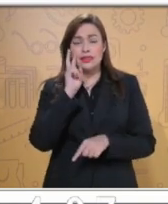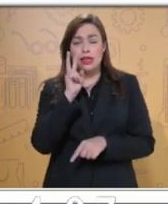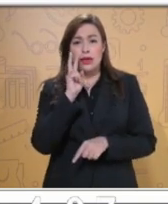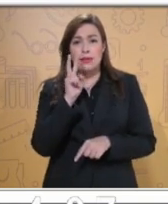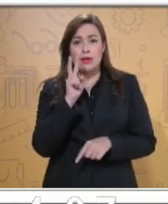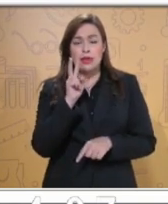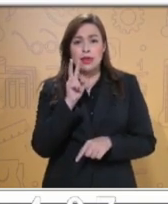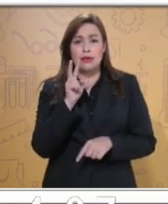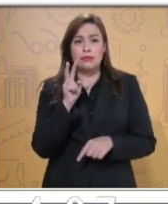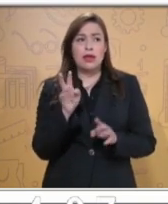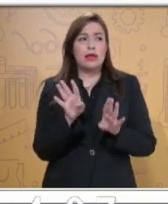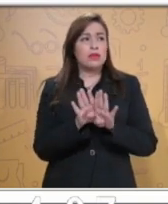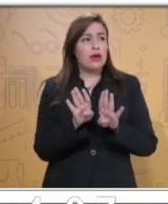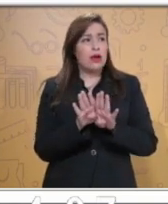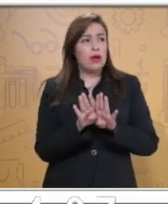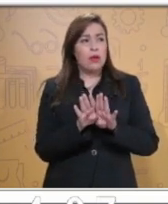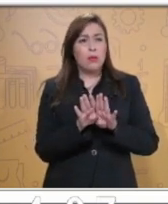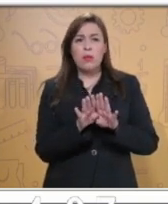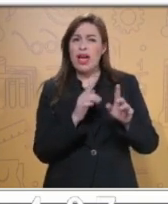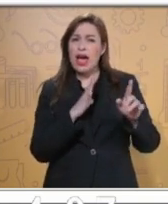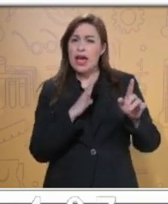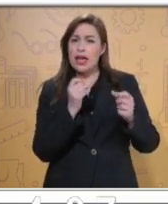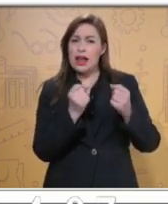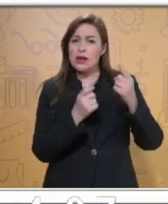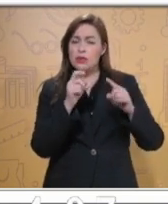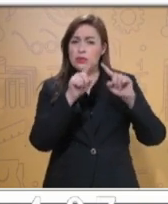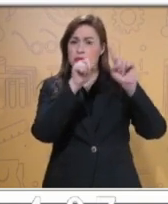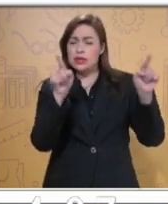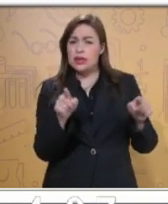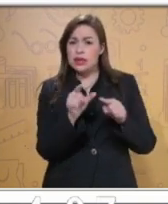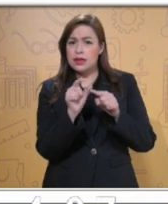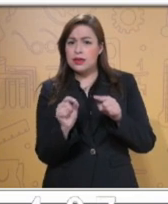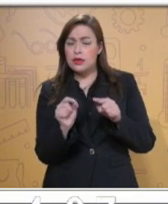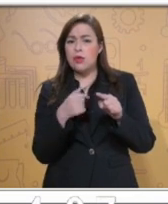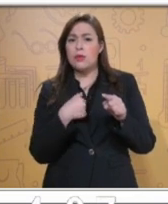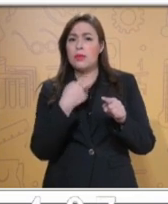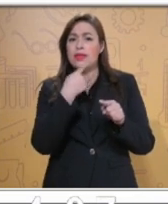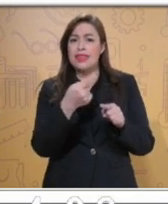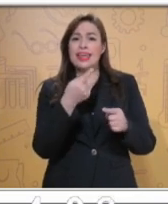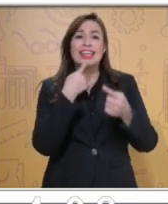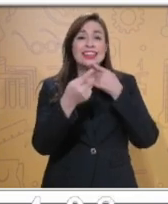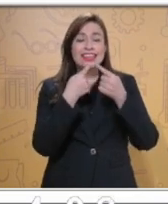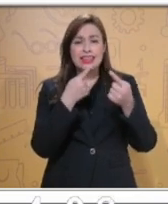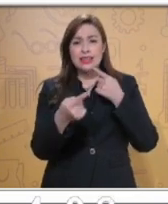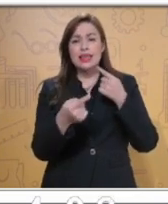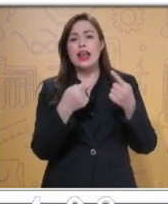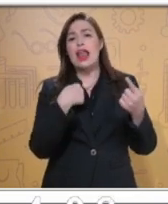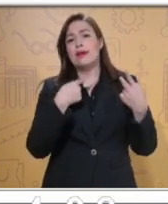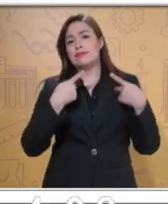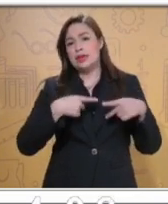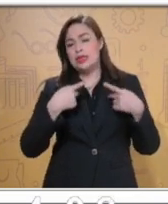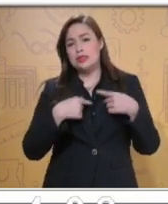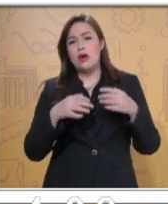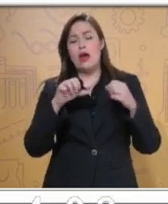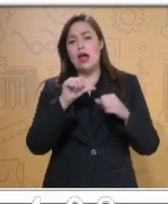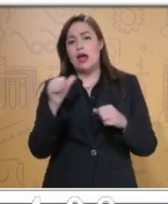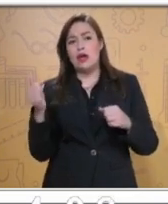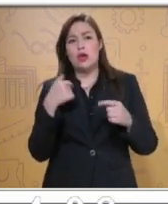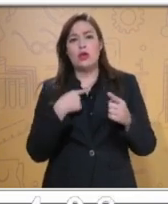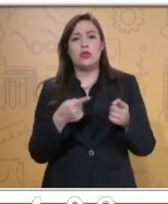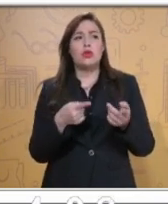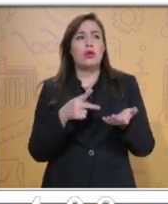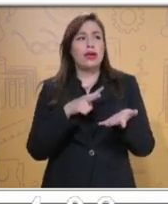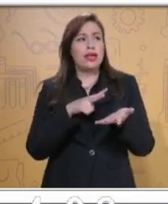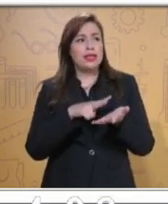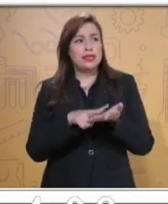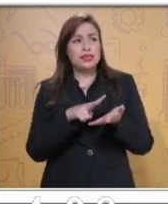stem is closed. That is for dialogue. We have another one in green color that